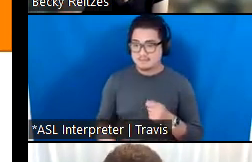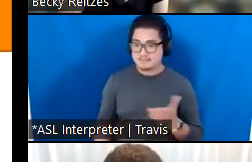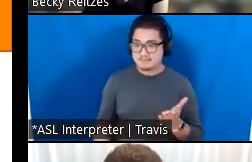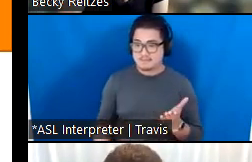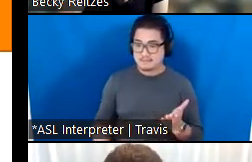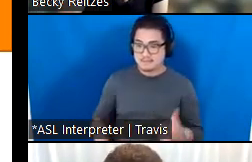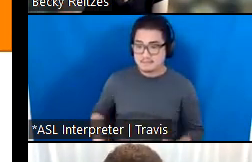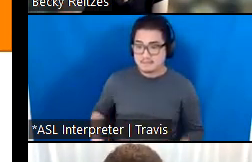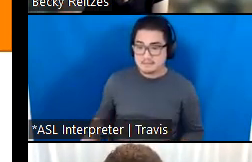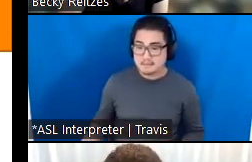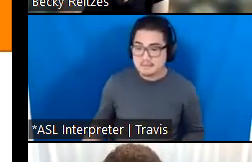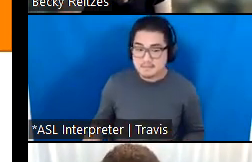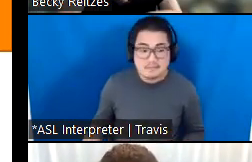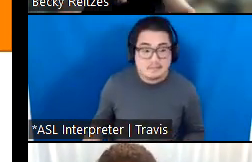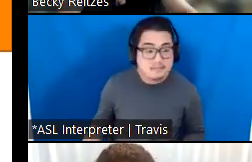So if you are somebody,